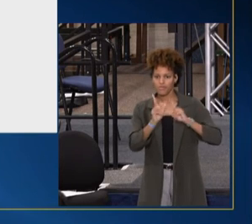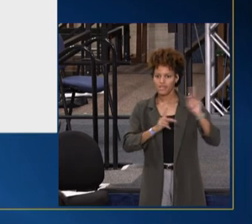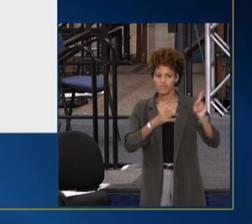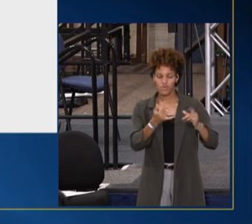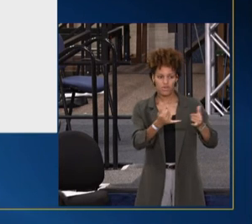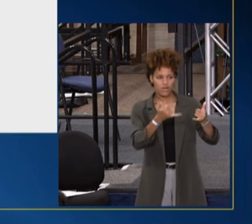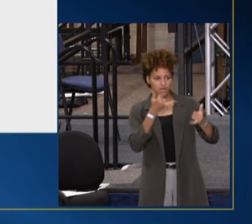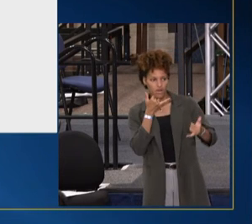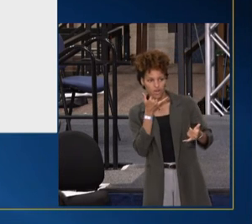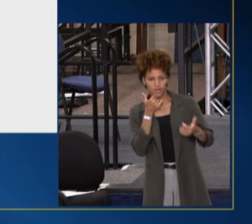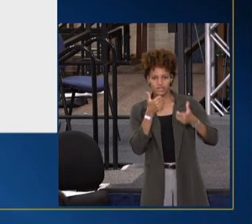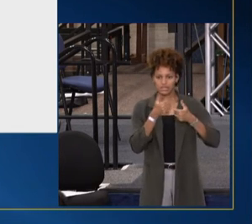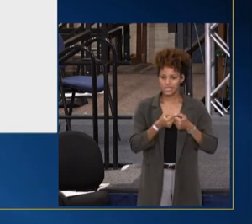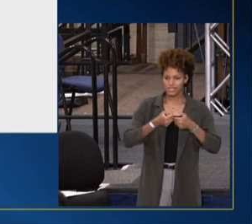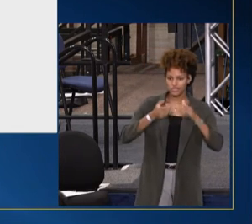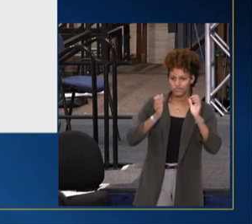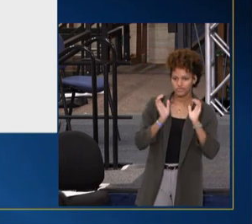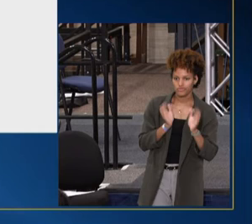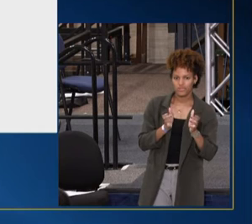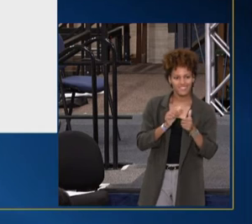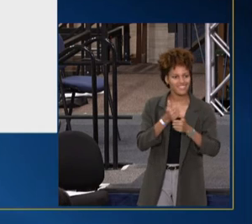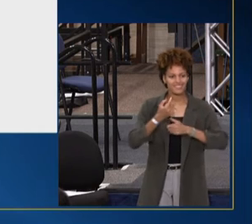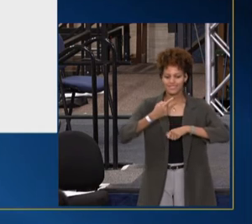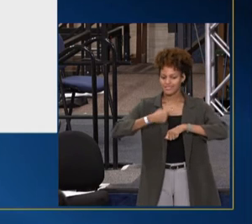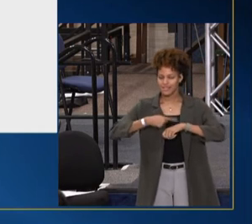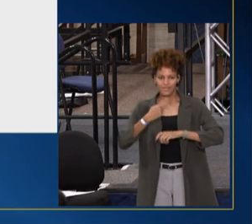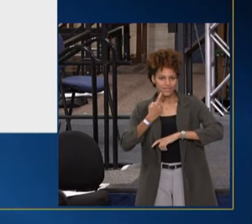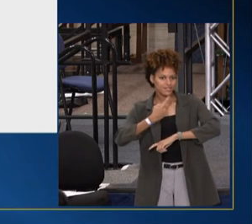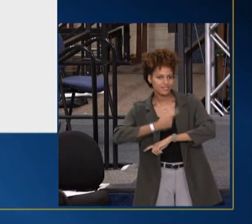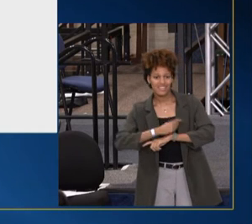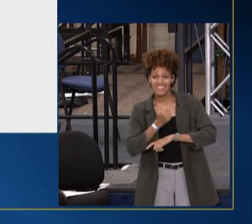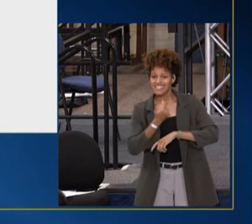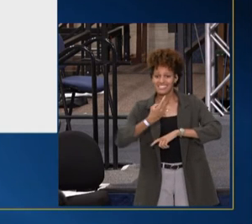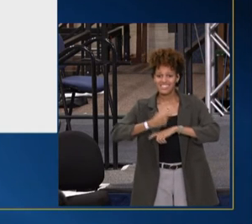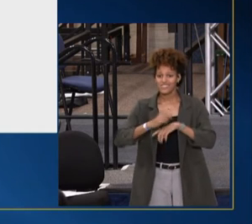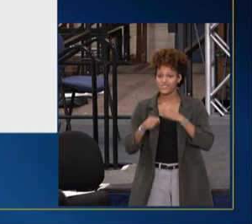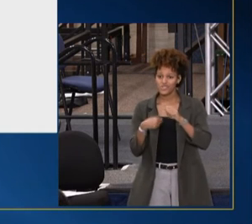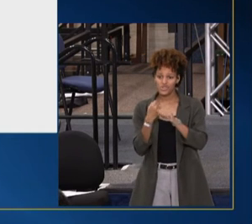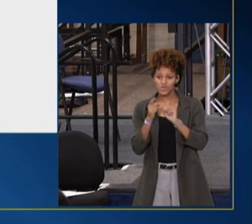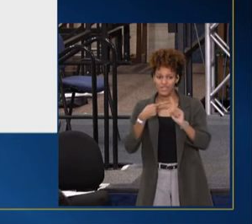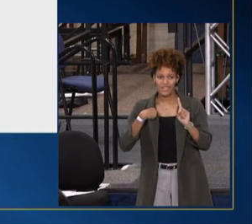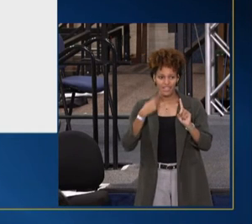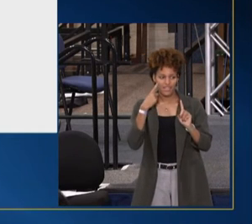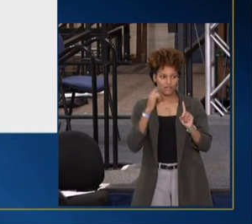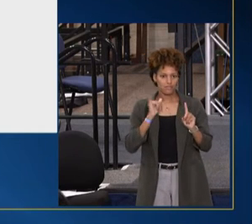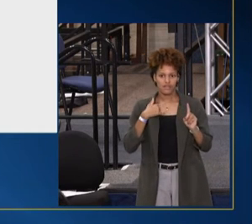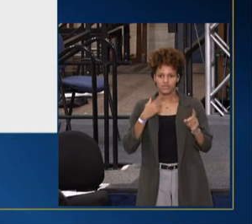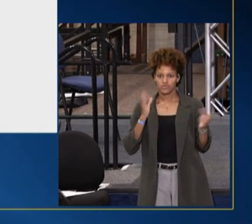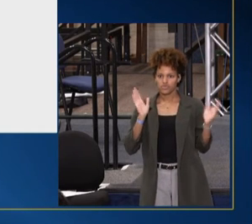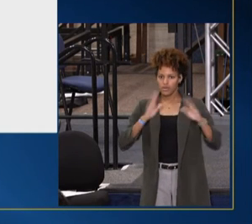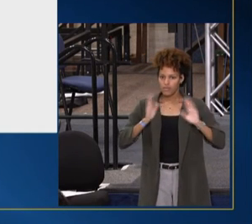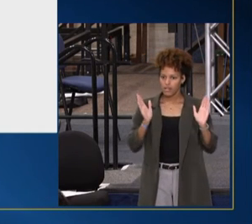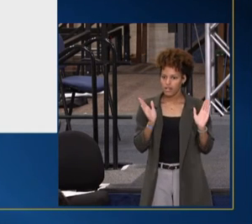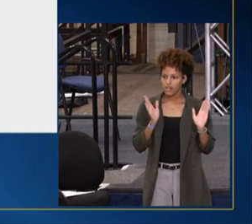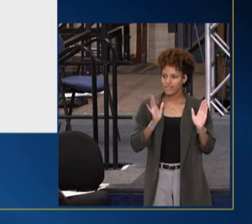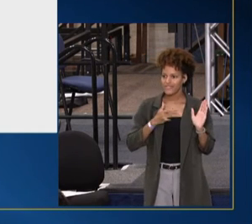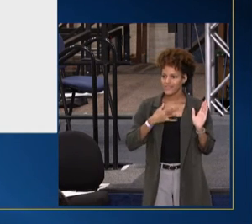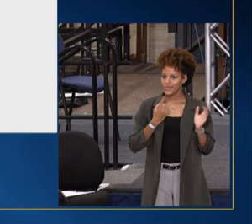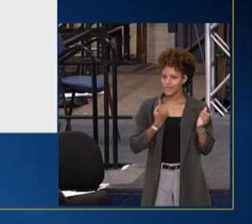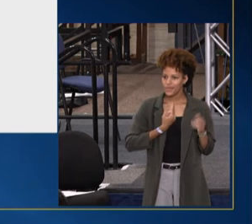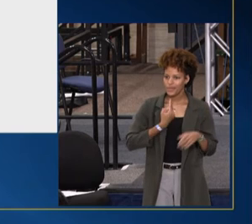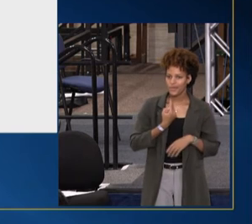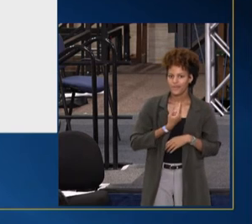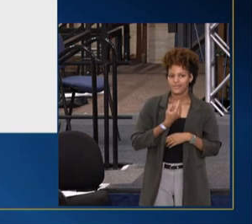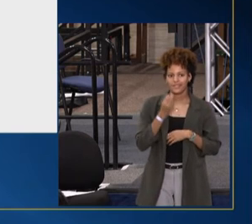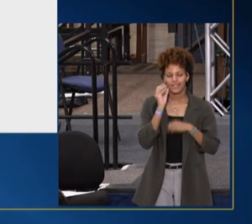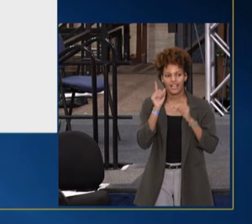text, or chat at any hour of the day, any day of the year, when they find themselves in crisis, when they feel alone, when